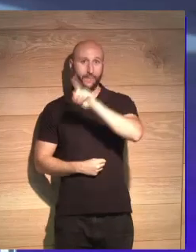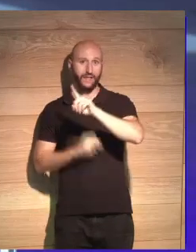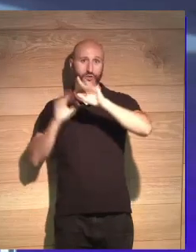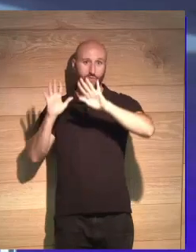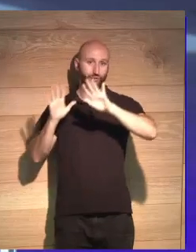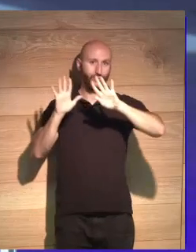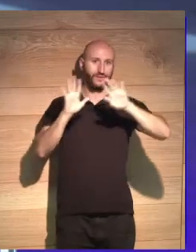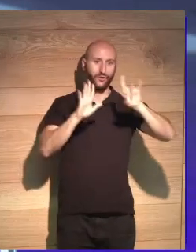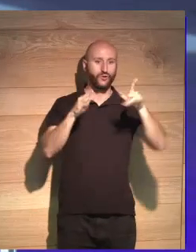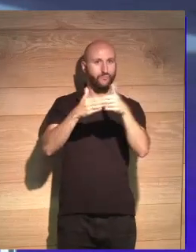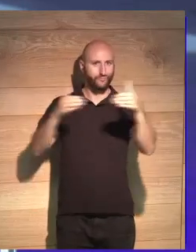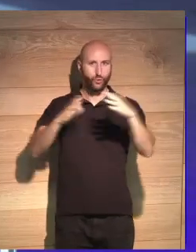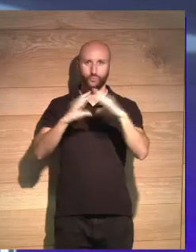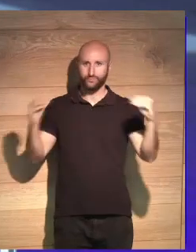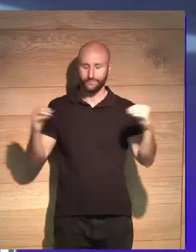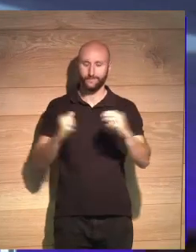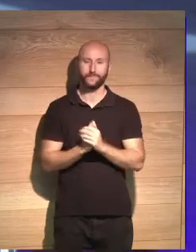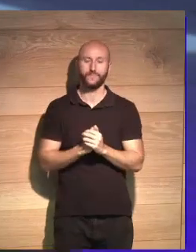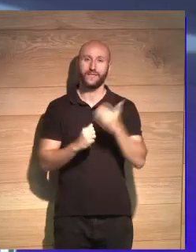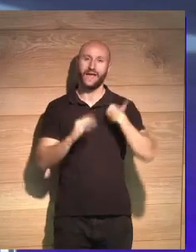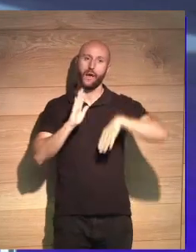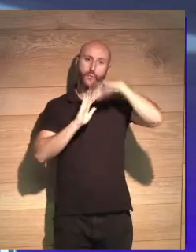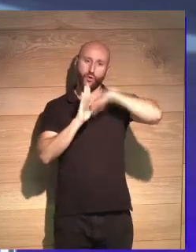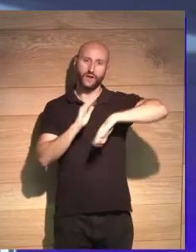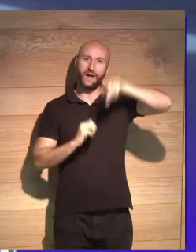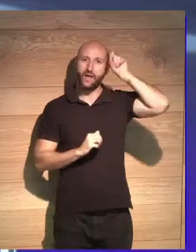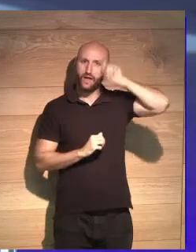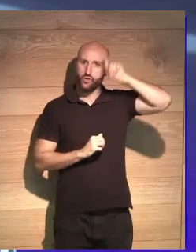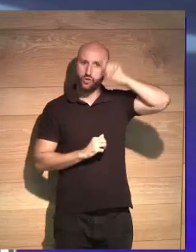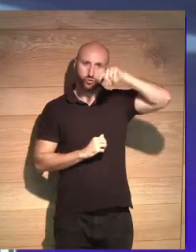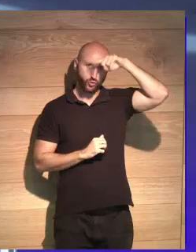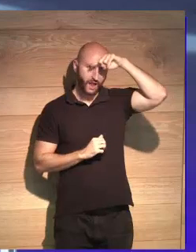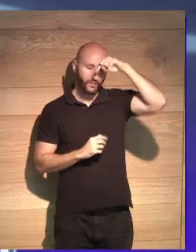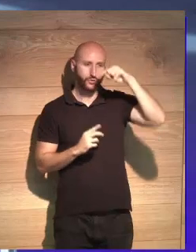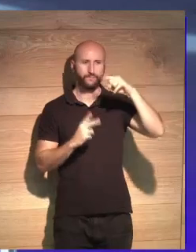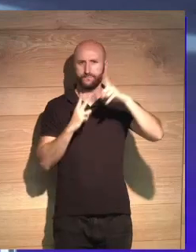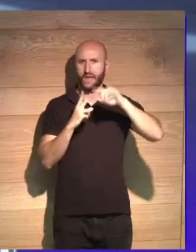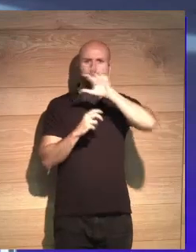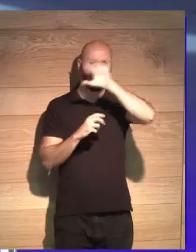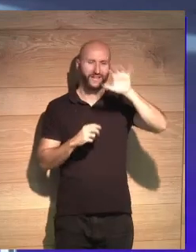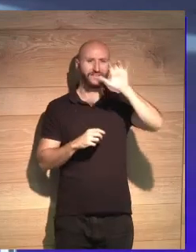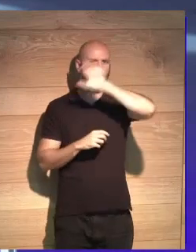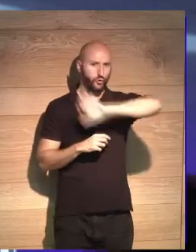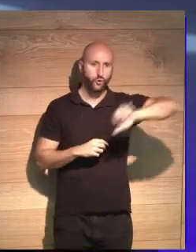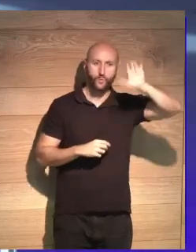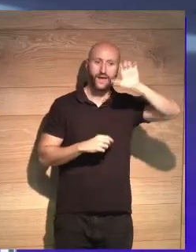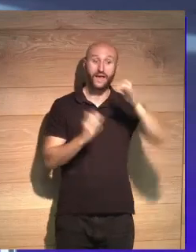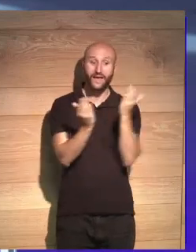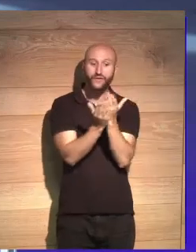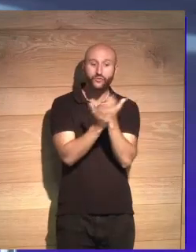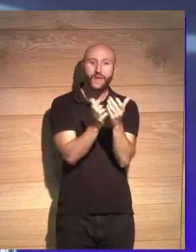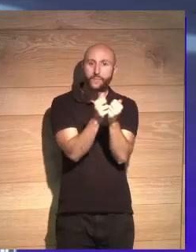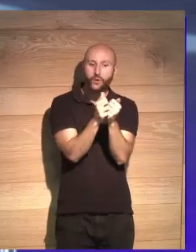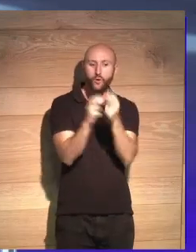in Copenhagen in 1991. They have a doctorate, a PhD program, and in many other countries in Europe we see